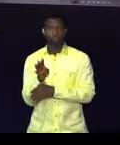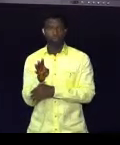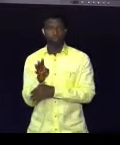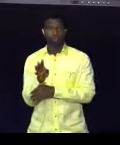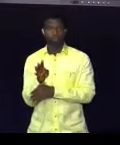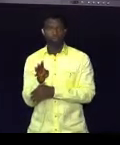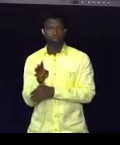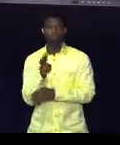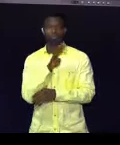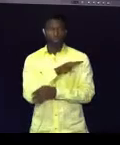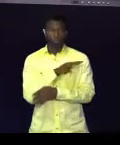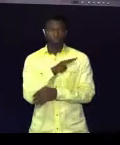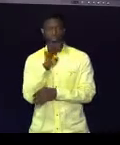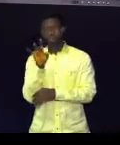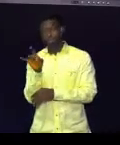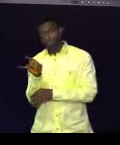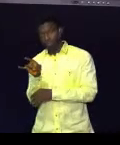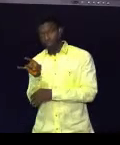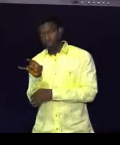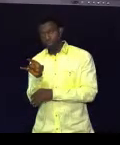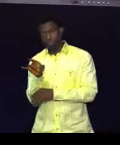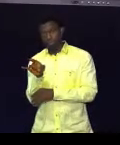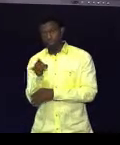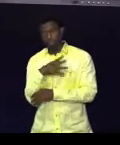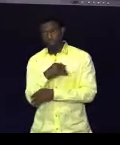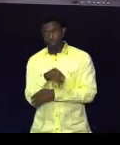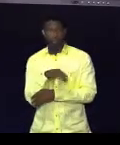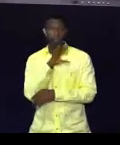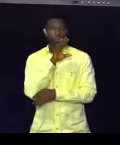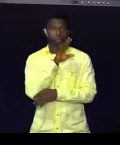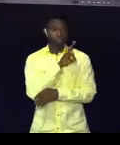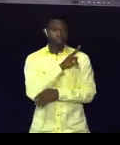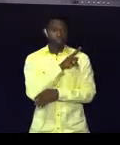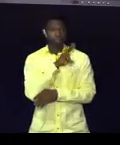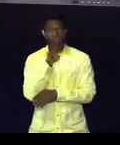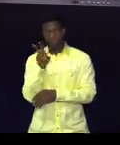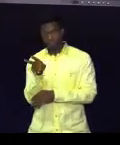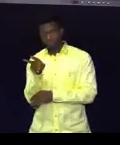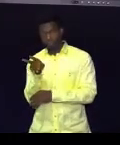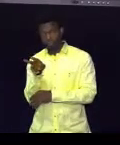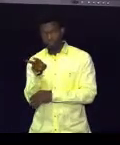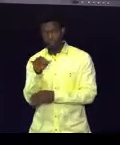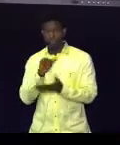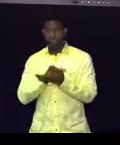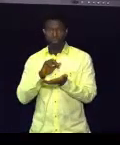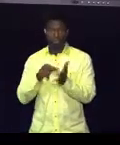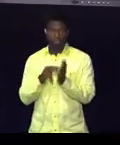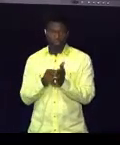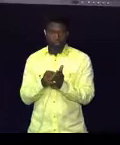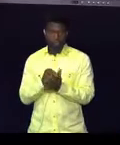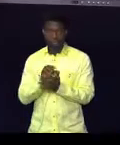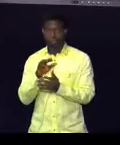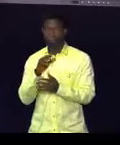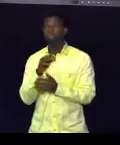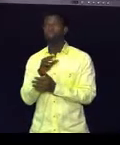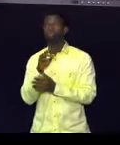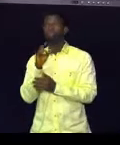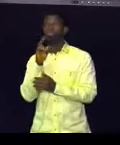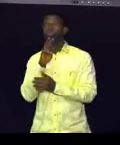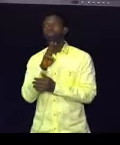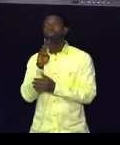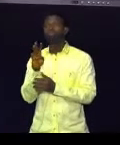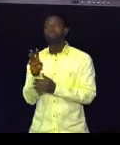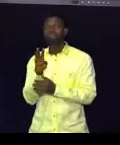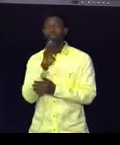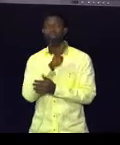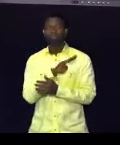is under 8 as well. And that means that 48 is a common multiple. Then 72 is here and 72 is here. And that means that 72 is also a